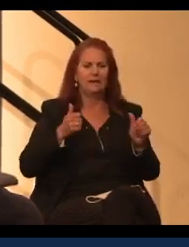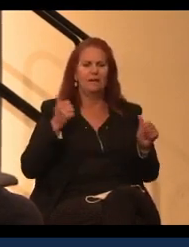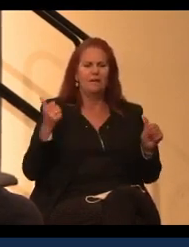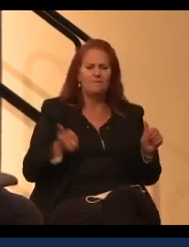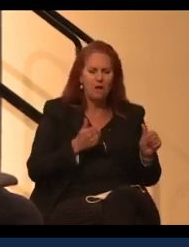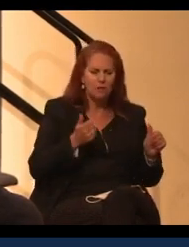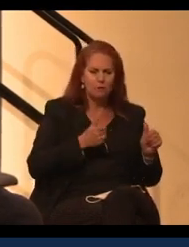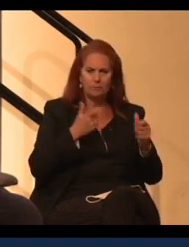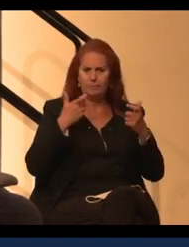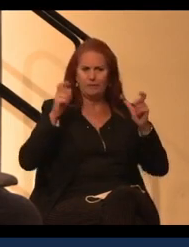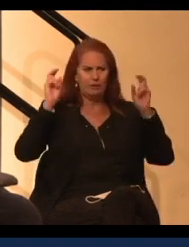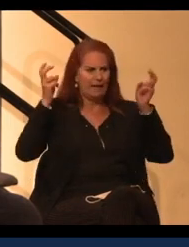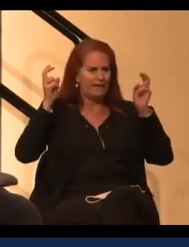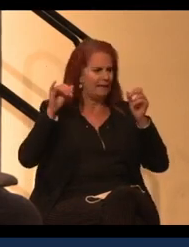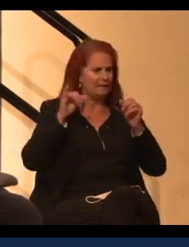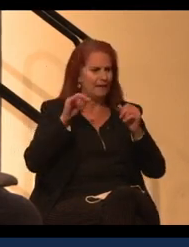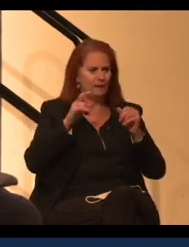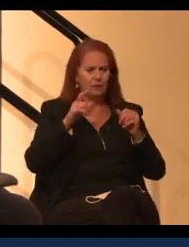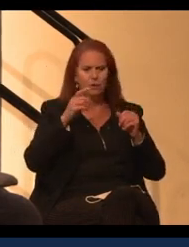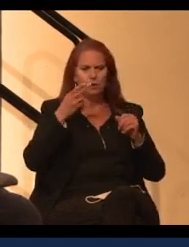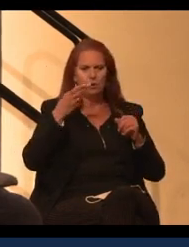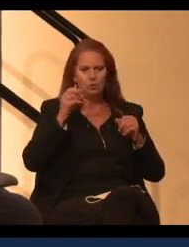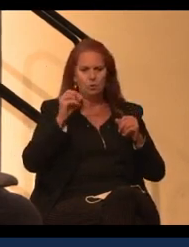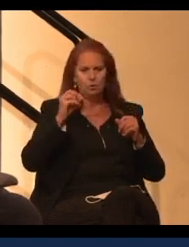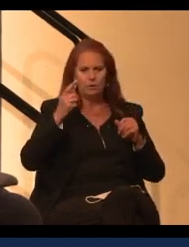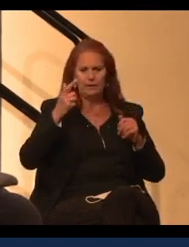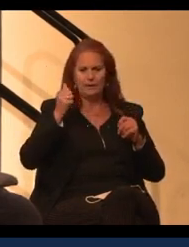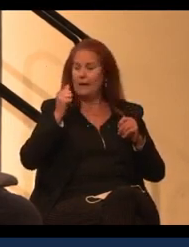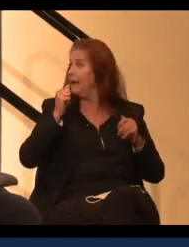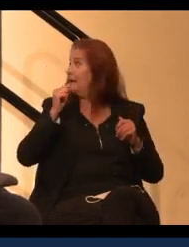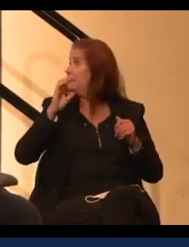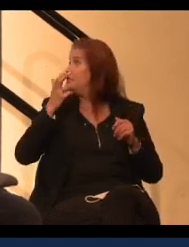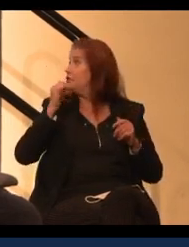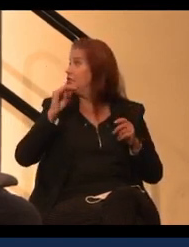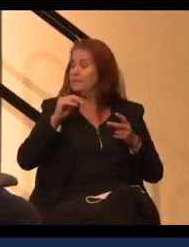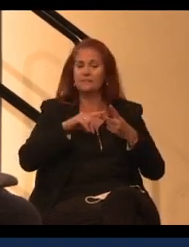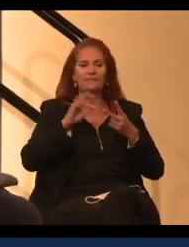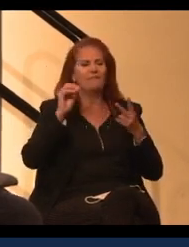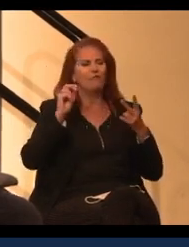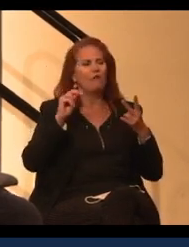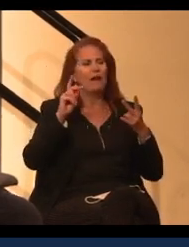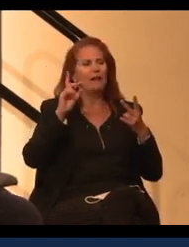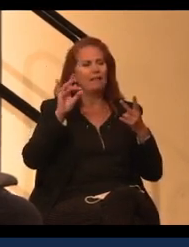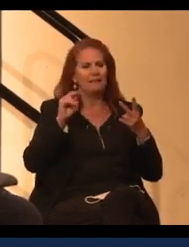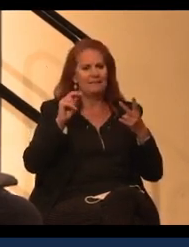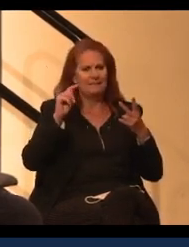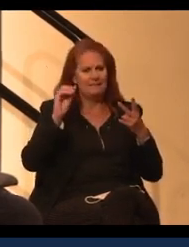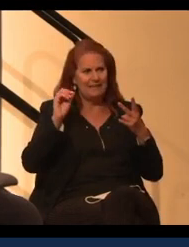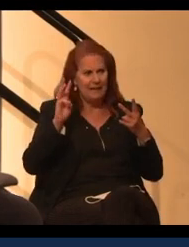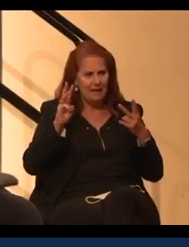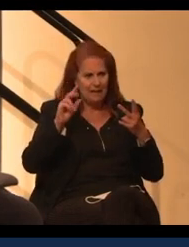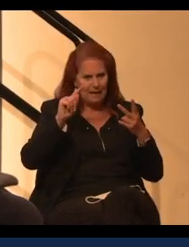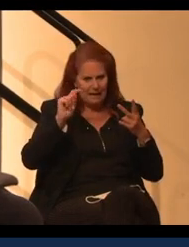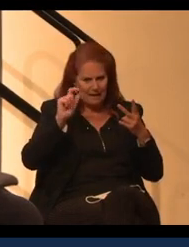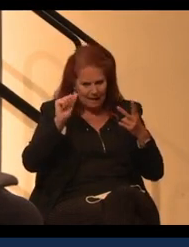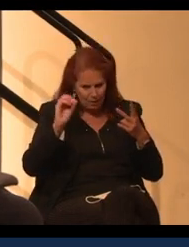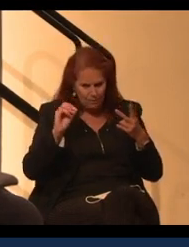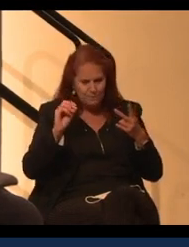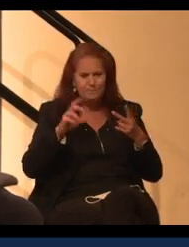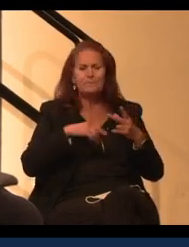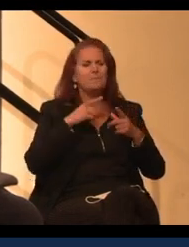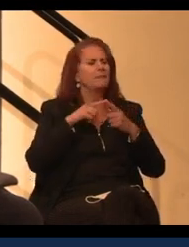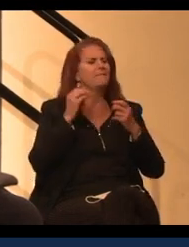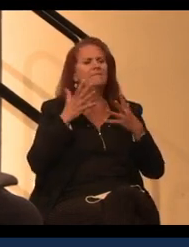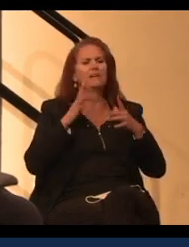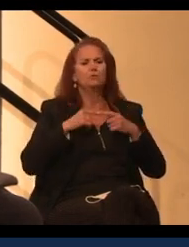major headlines like An Ming-hu, Gang Chen, Franklin Tao, and others who who failed to